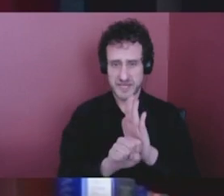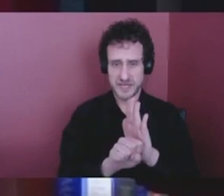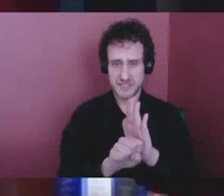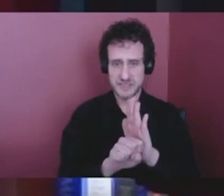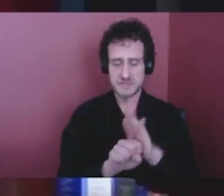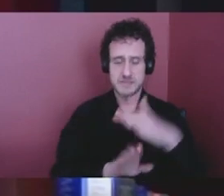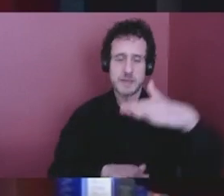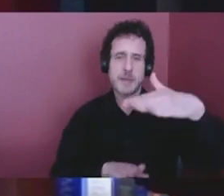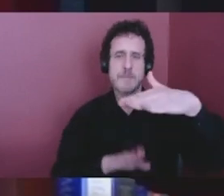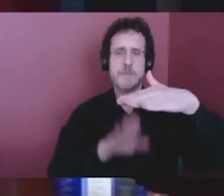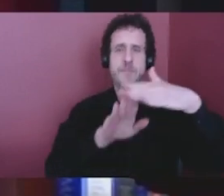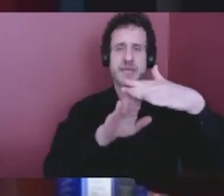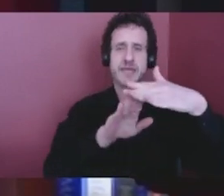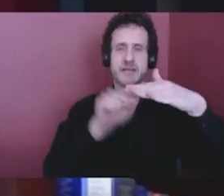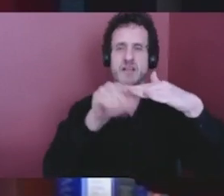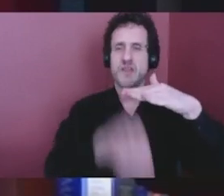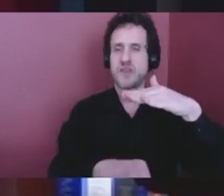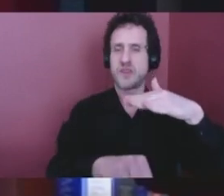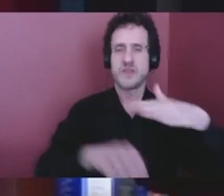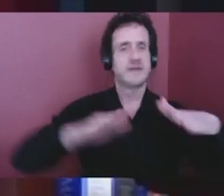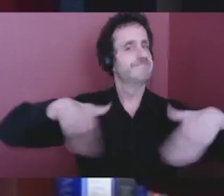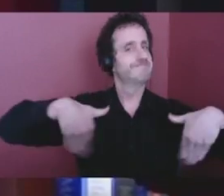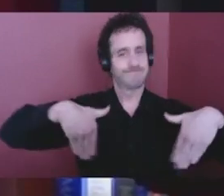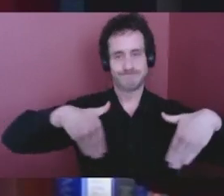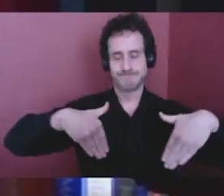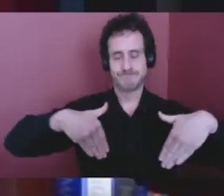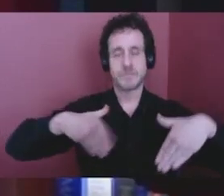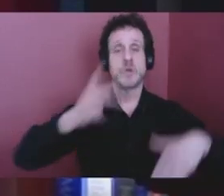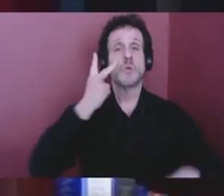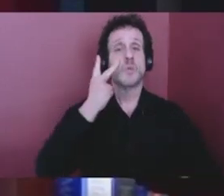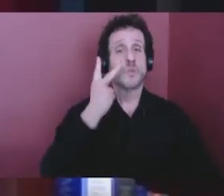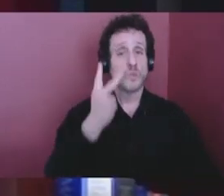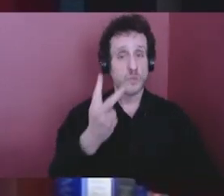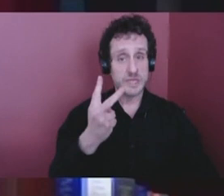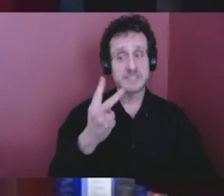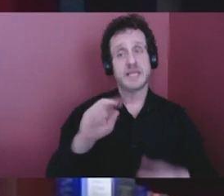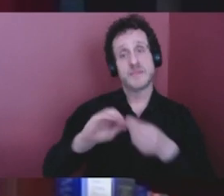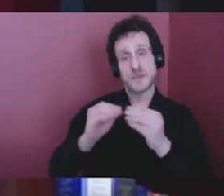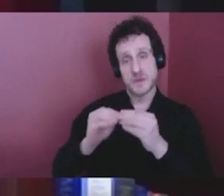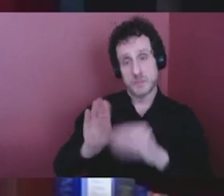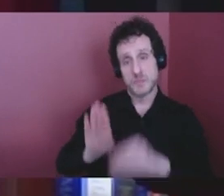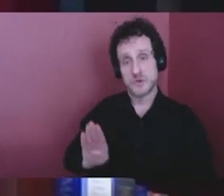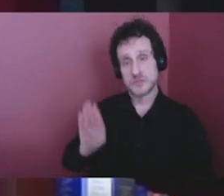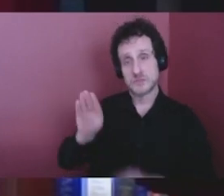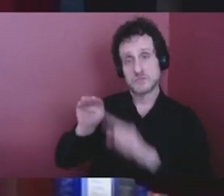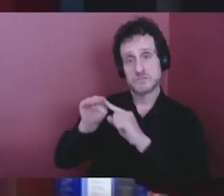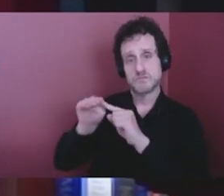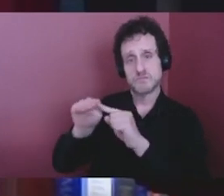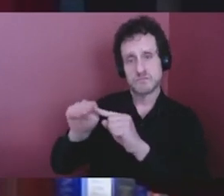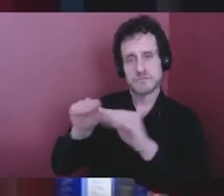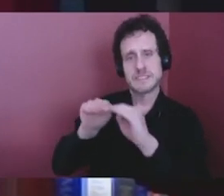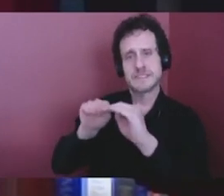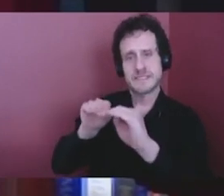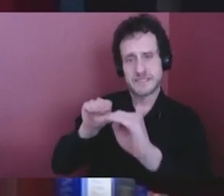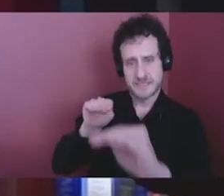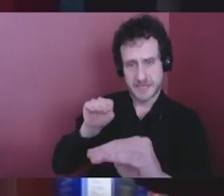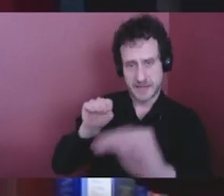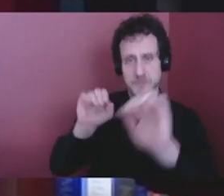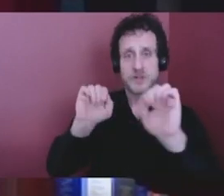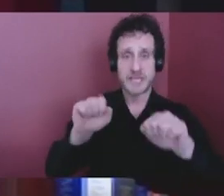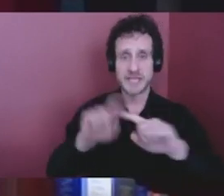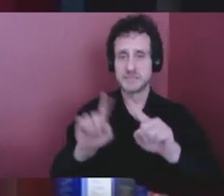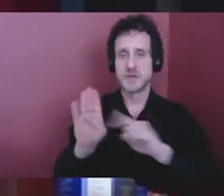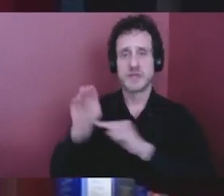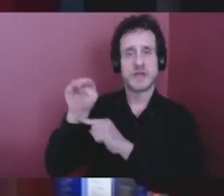passed our peak yet. We have seen more stability in our numbers, but so far we are not seeing